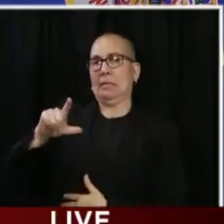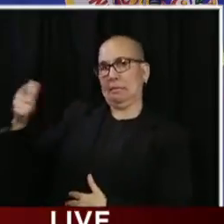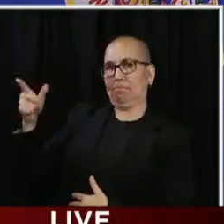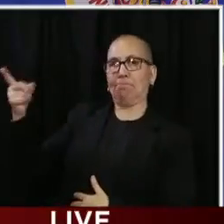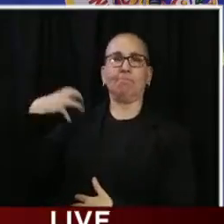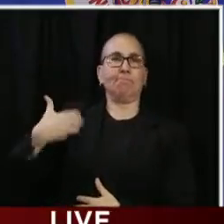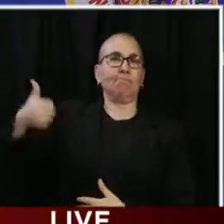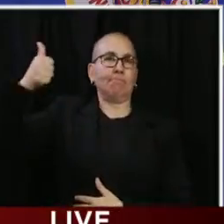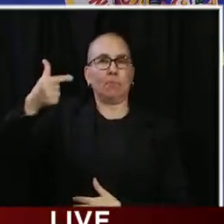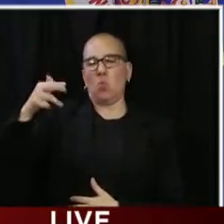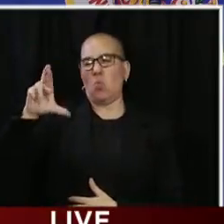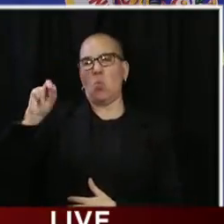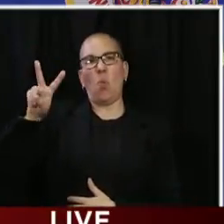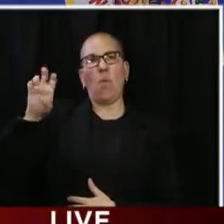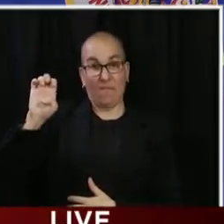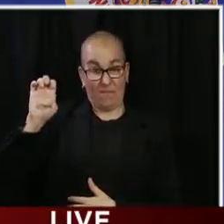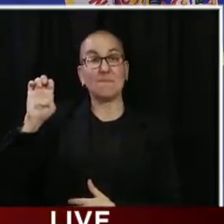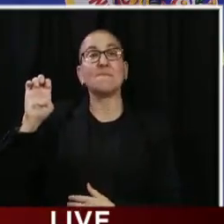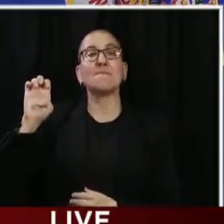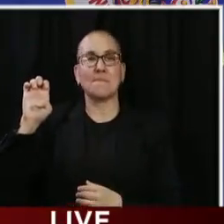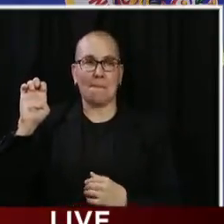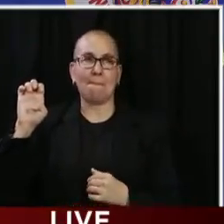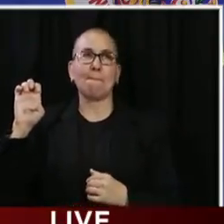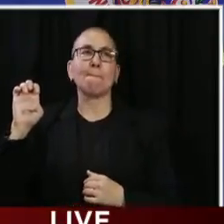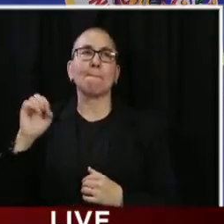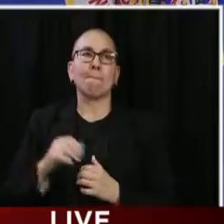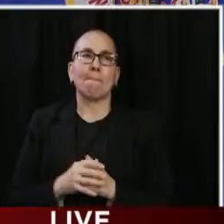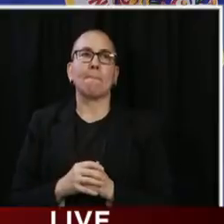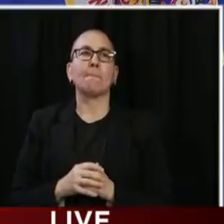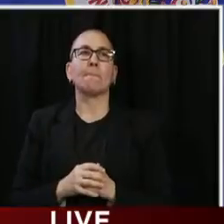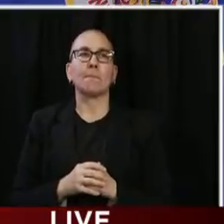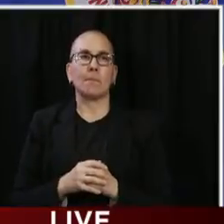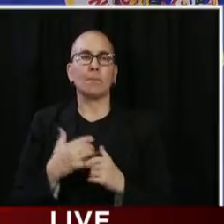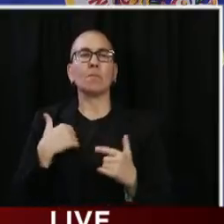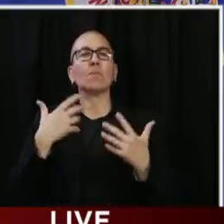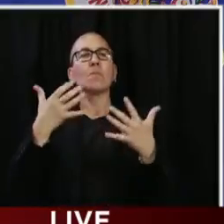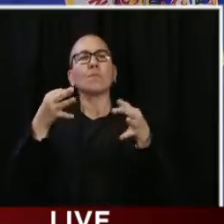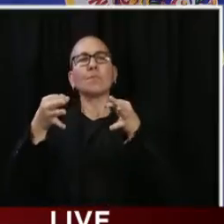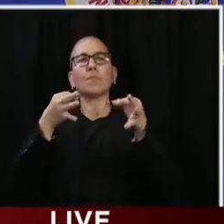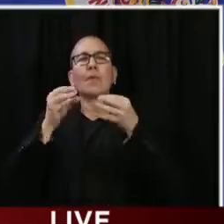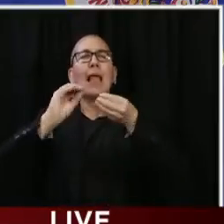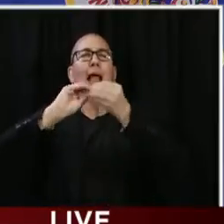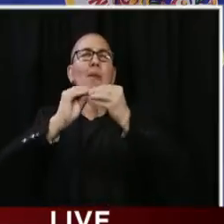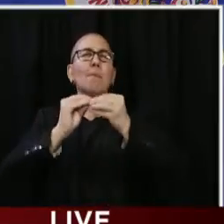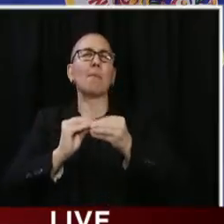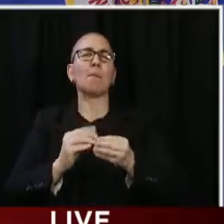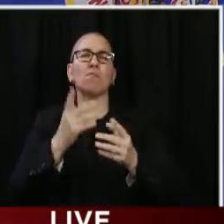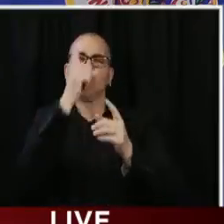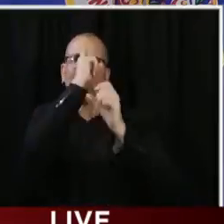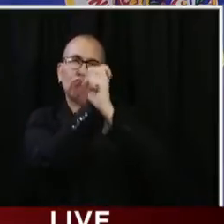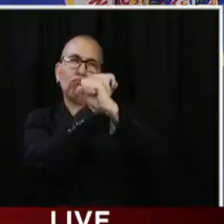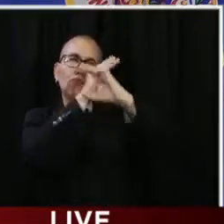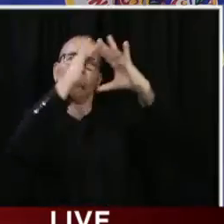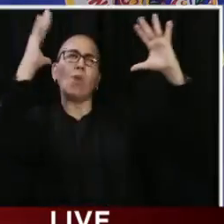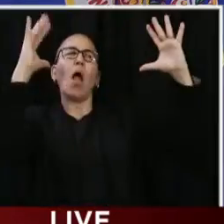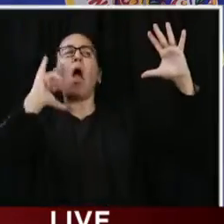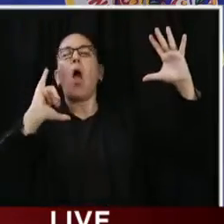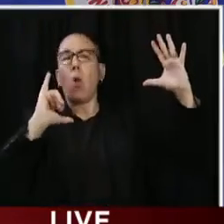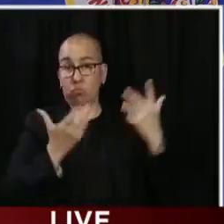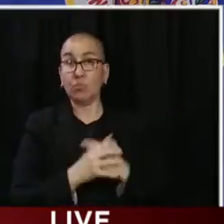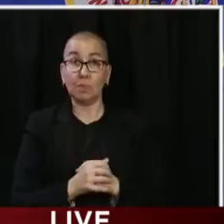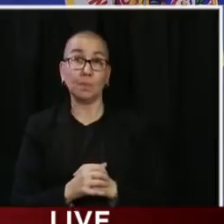here. I just wanted to set the context within the scope of today's information on the outbreak and how